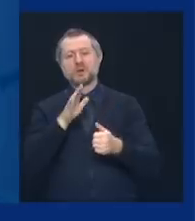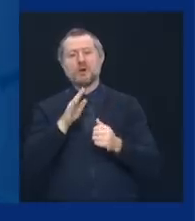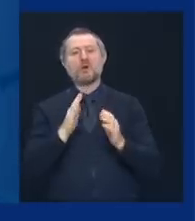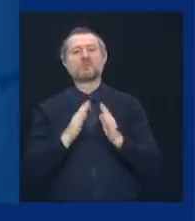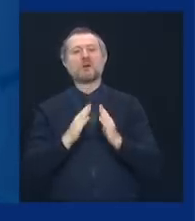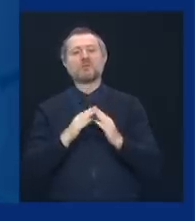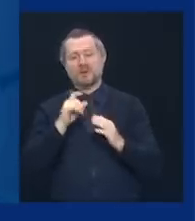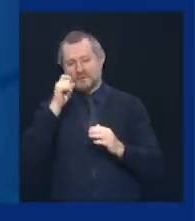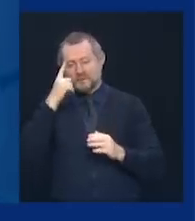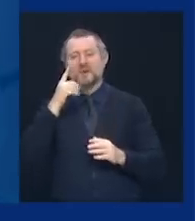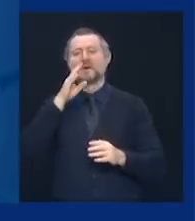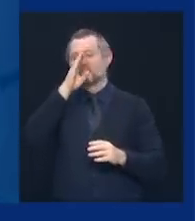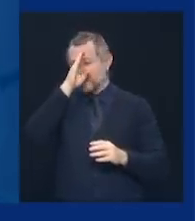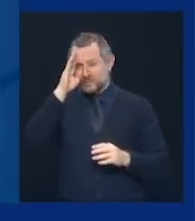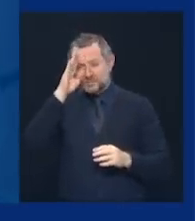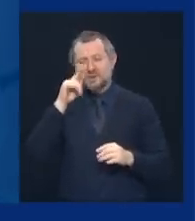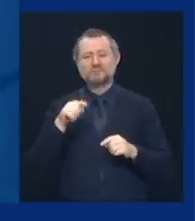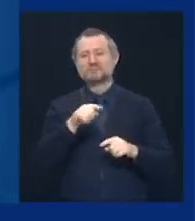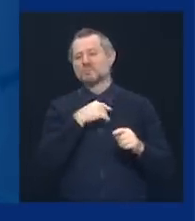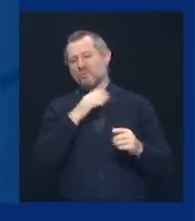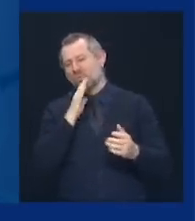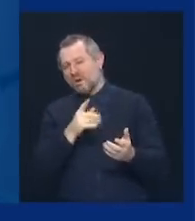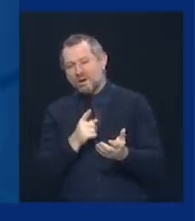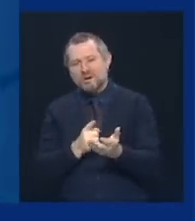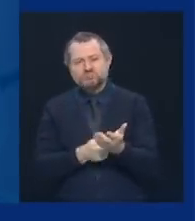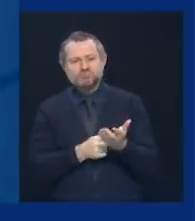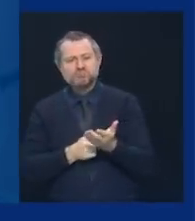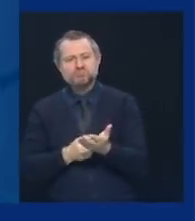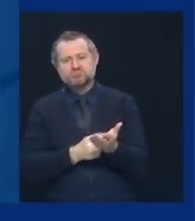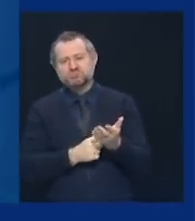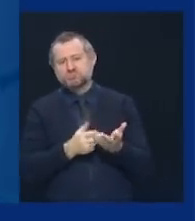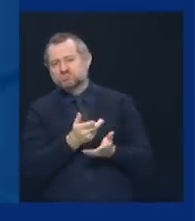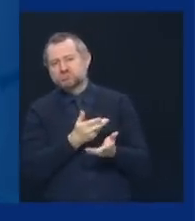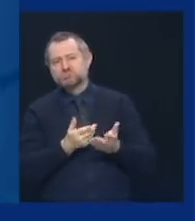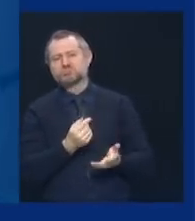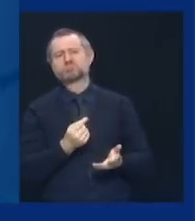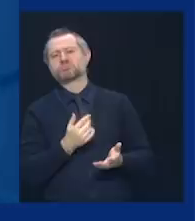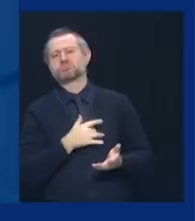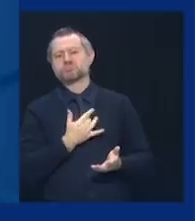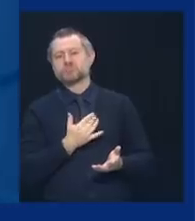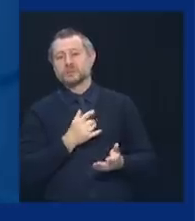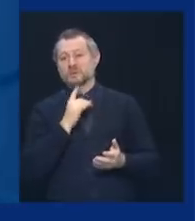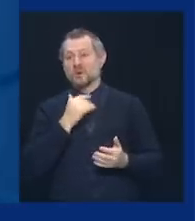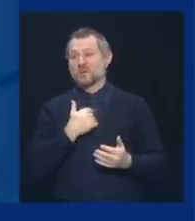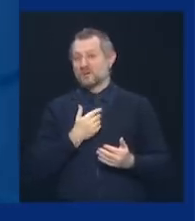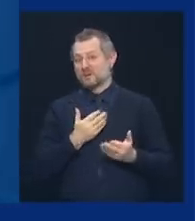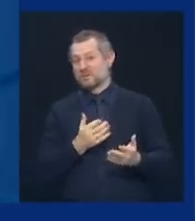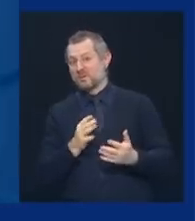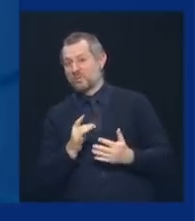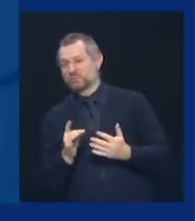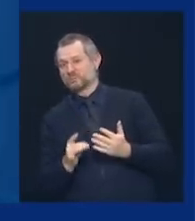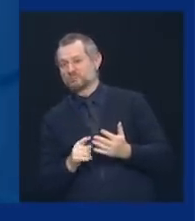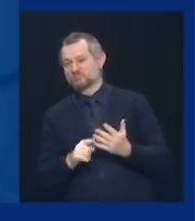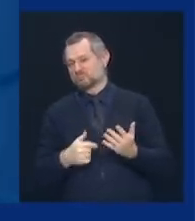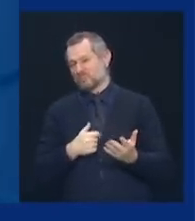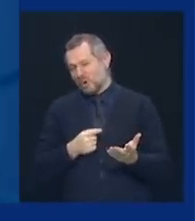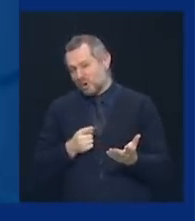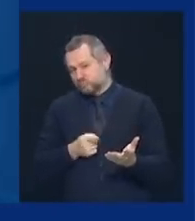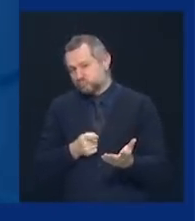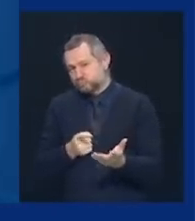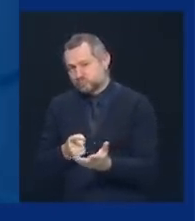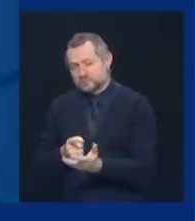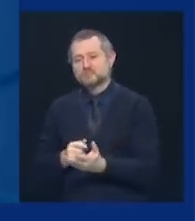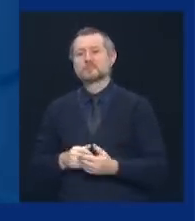hospitals, and we're considering several options because that is a